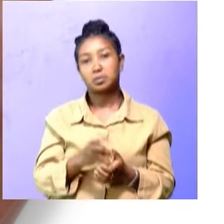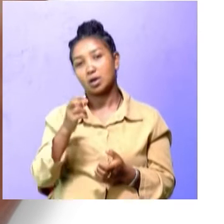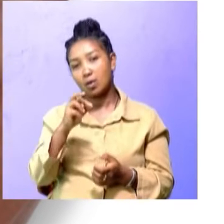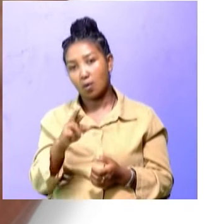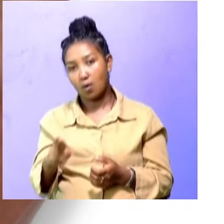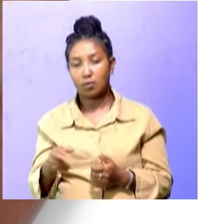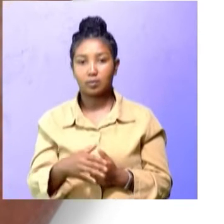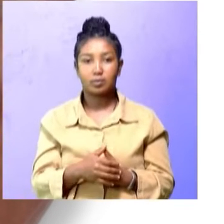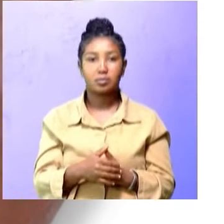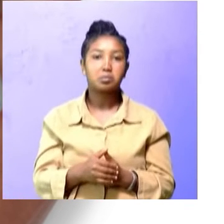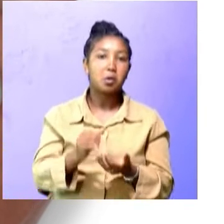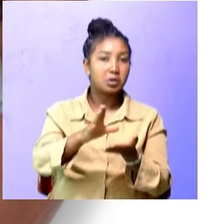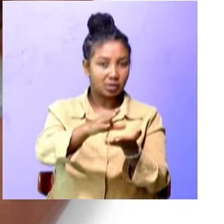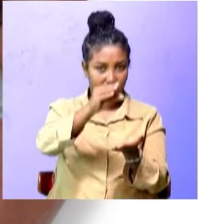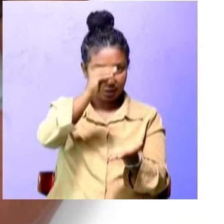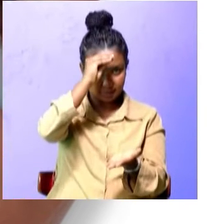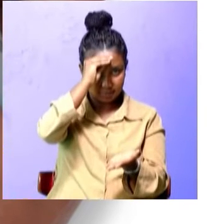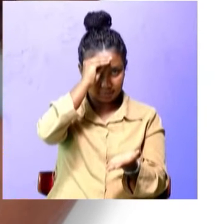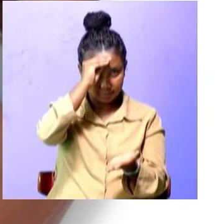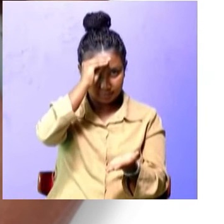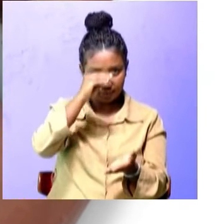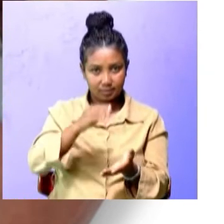or the lesson.